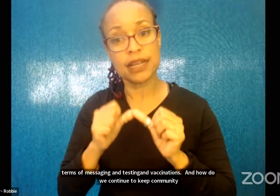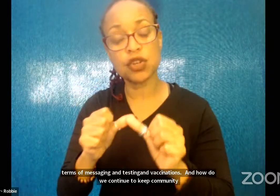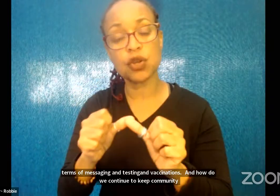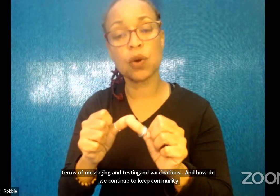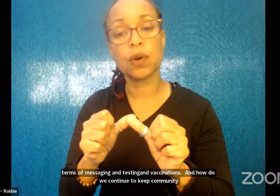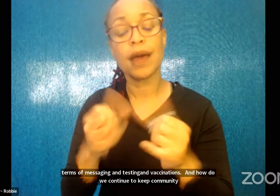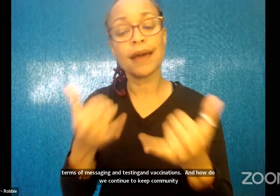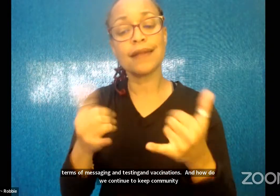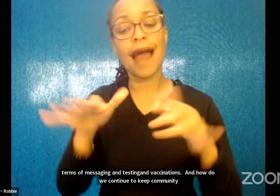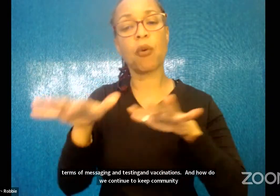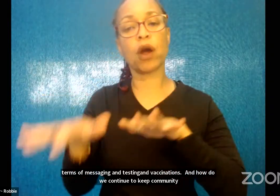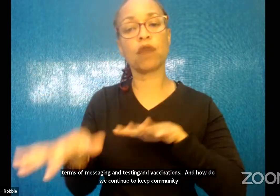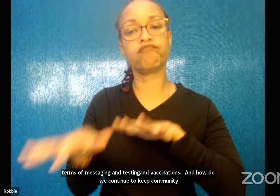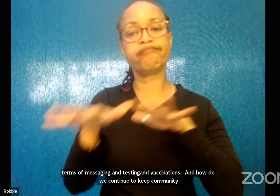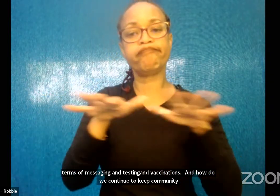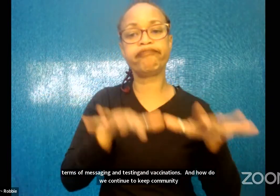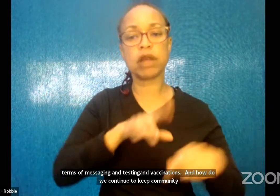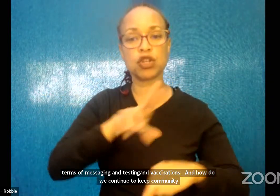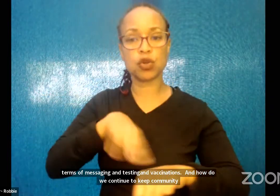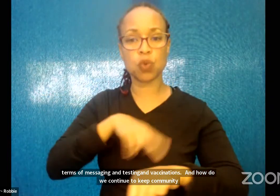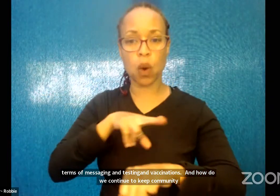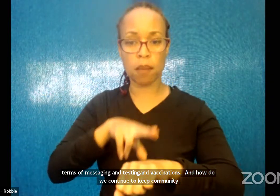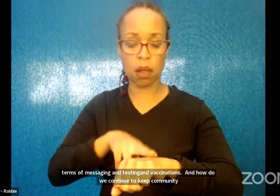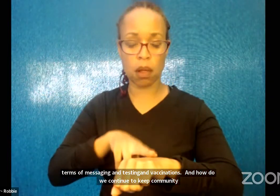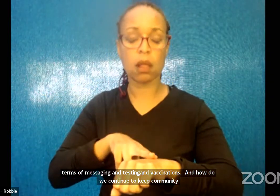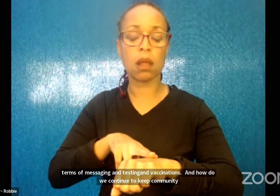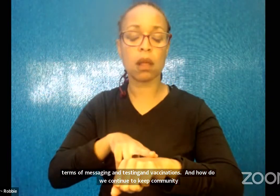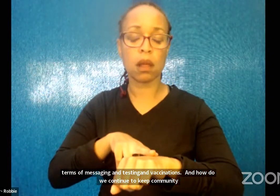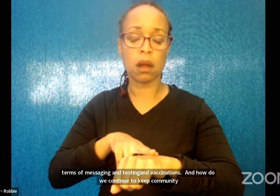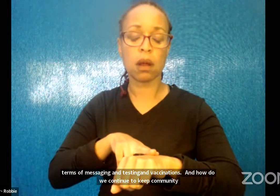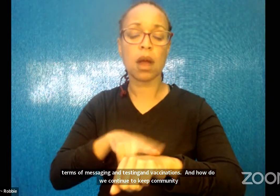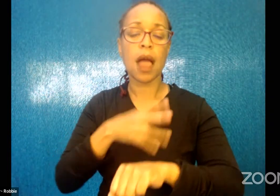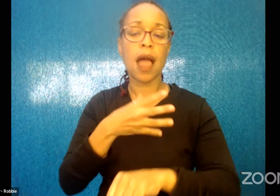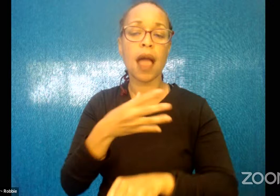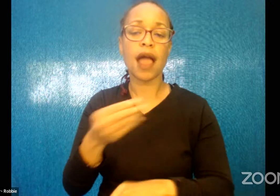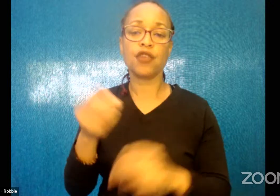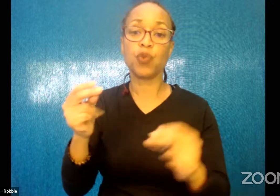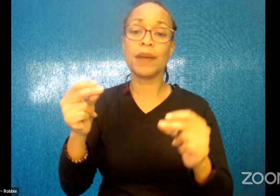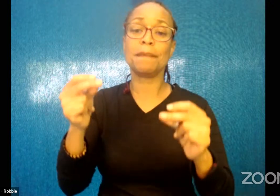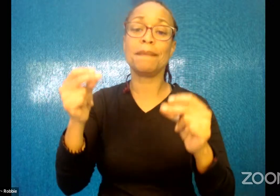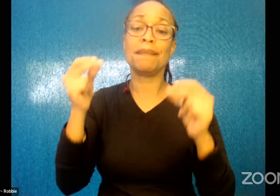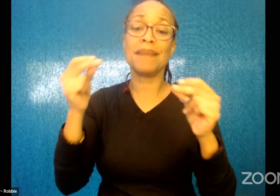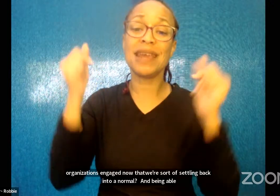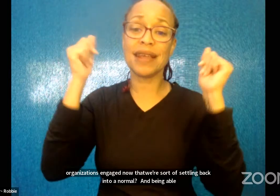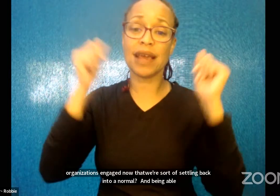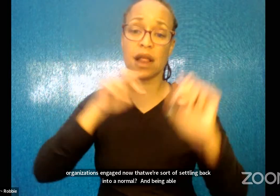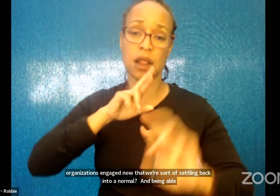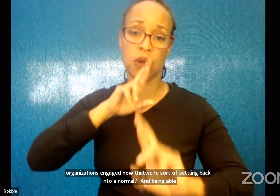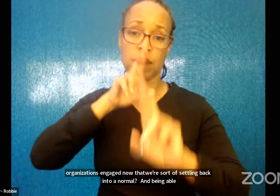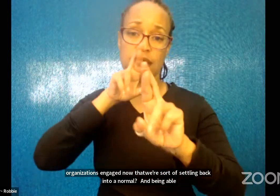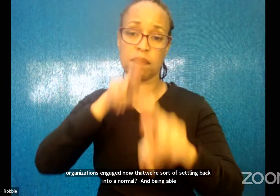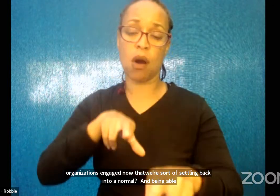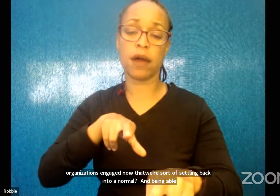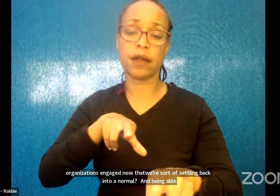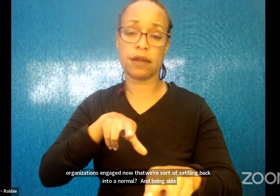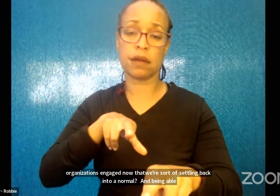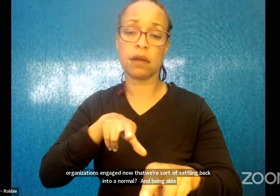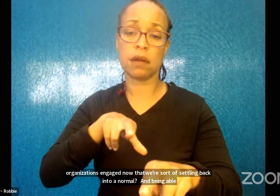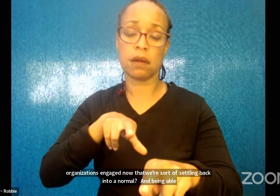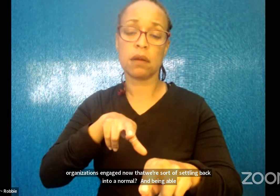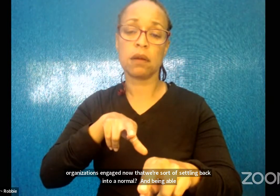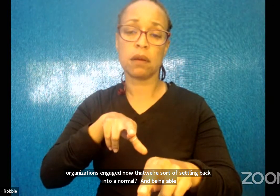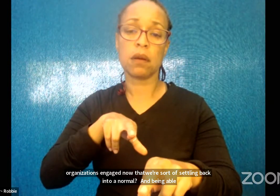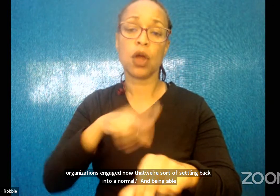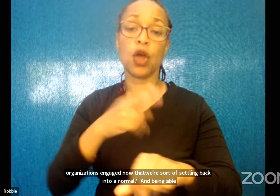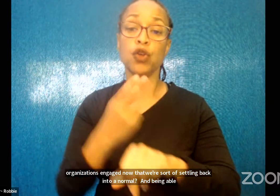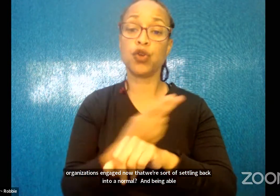settling back into a normal, and being able to immediately respond using the